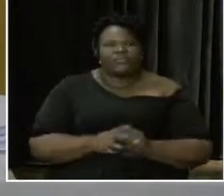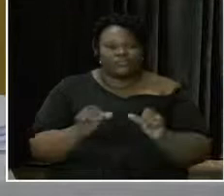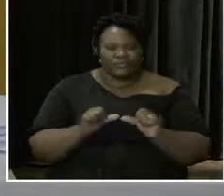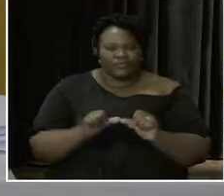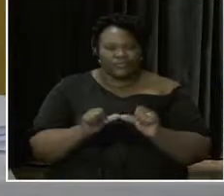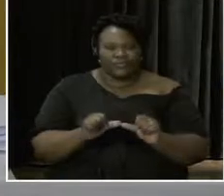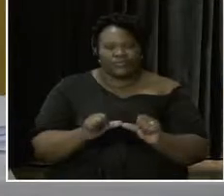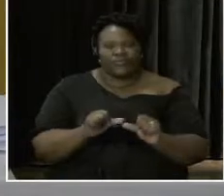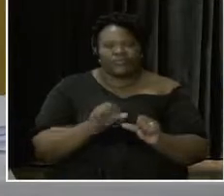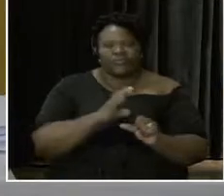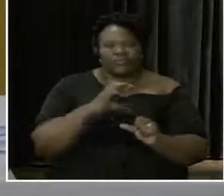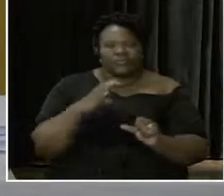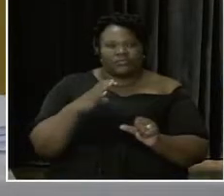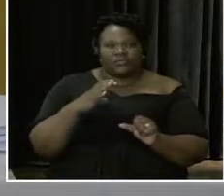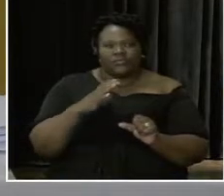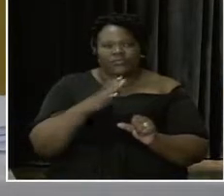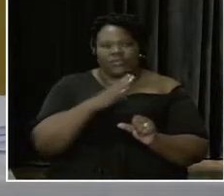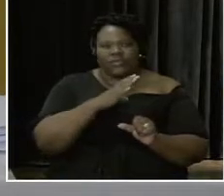Continue, Councillor